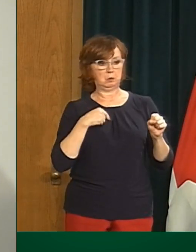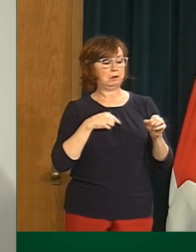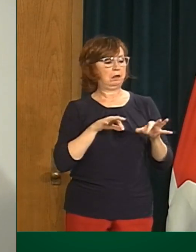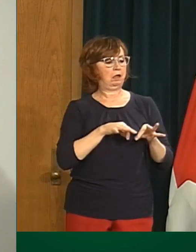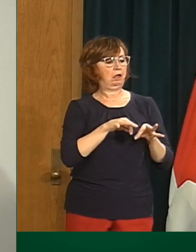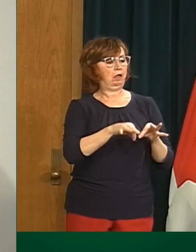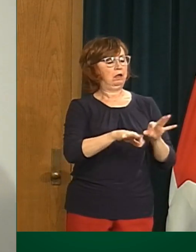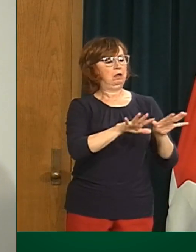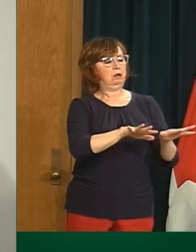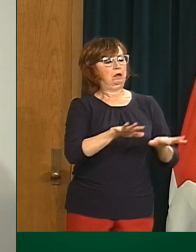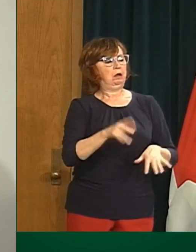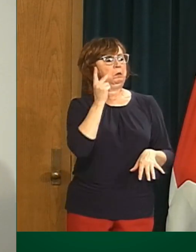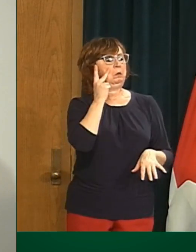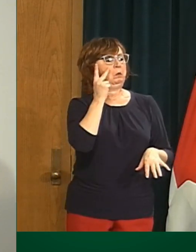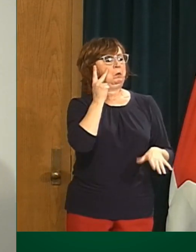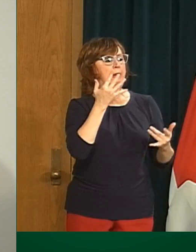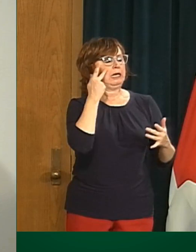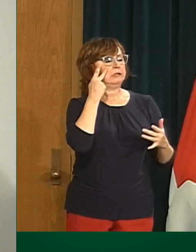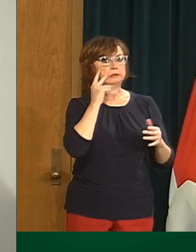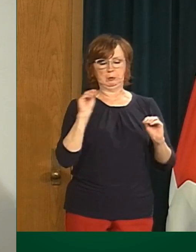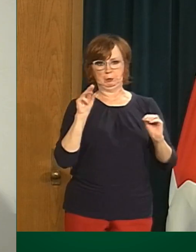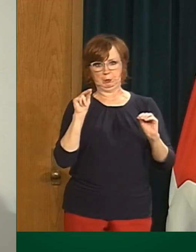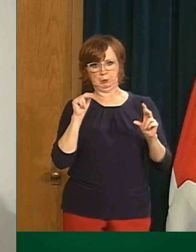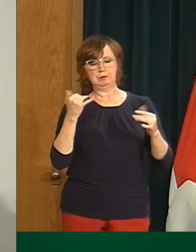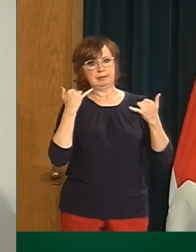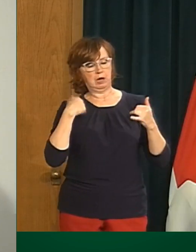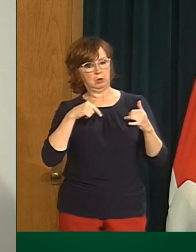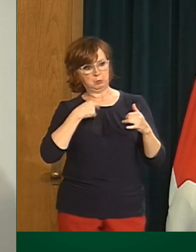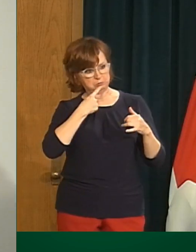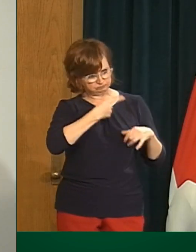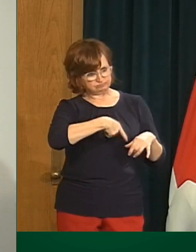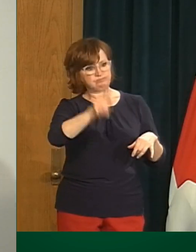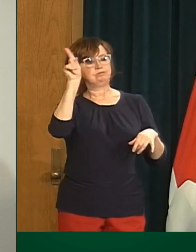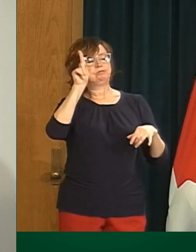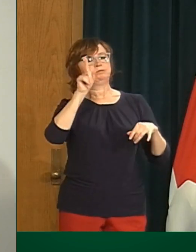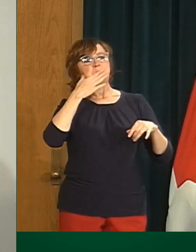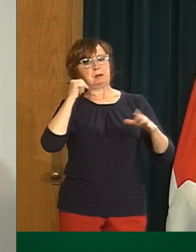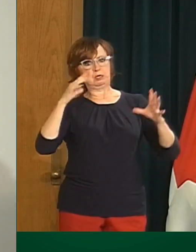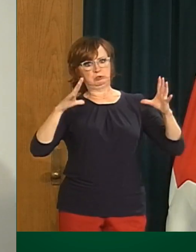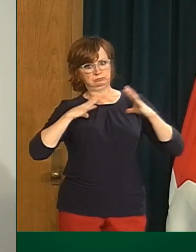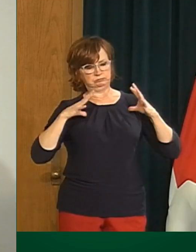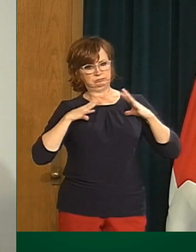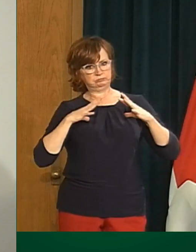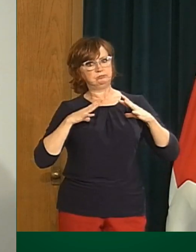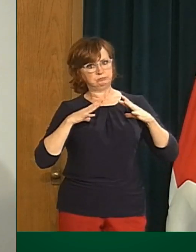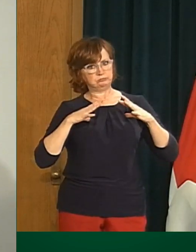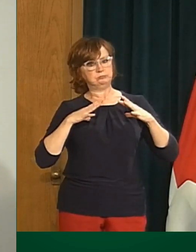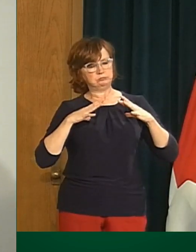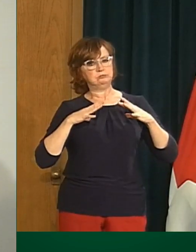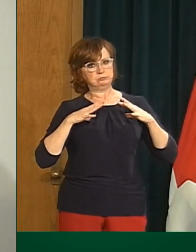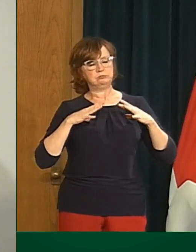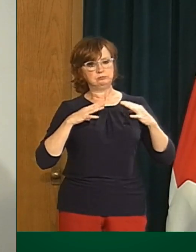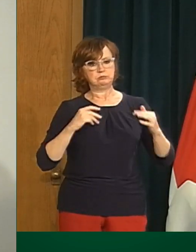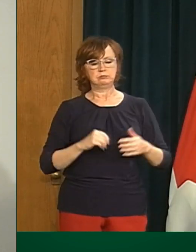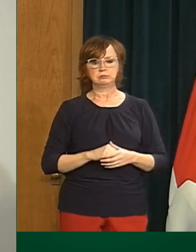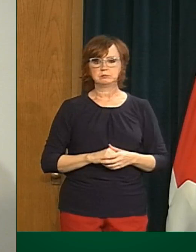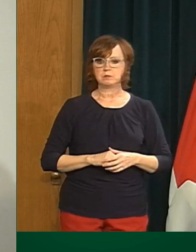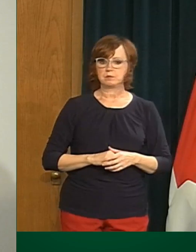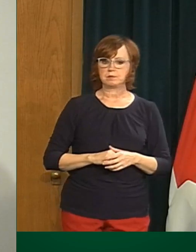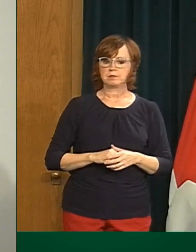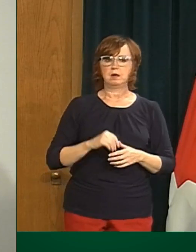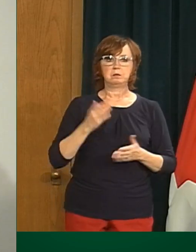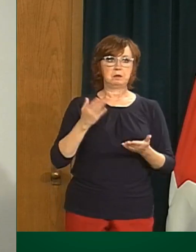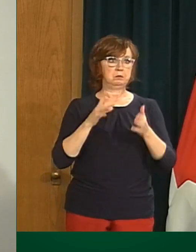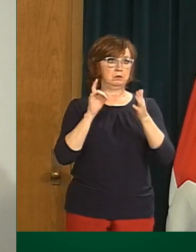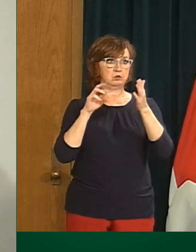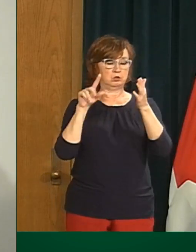call Healthline and seek testing. Plus, and Dr. Rim could speak further to this, where we have a cluster and outbreak, certainly local